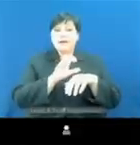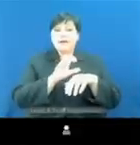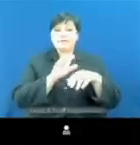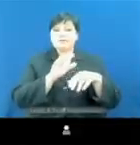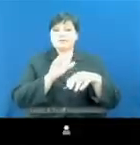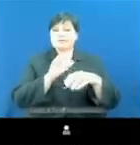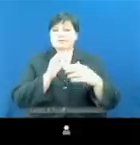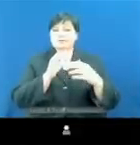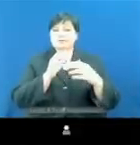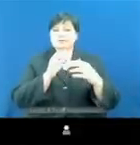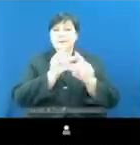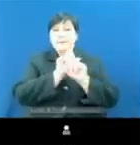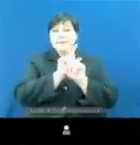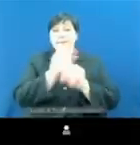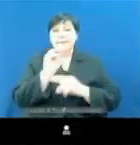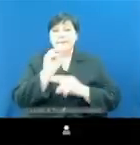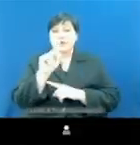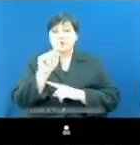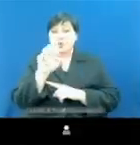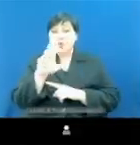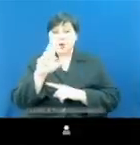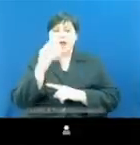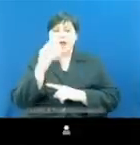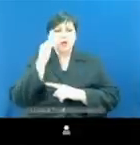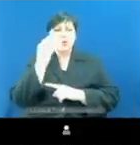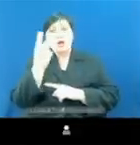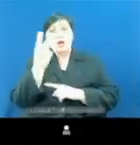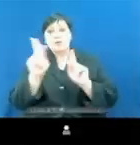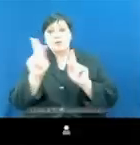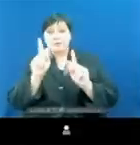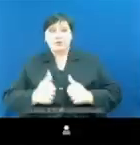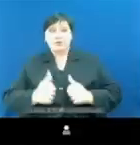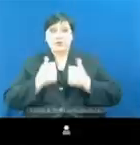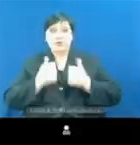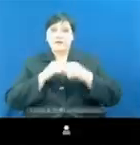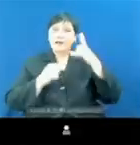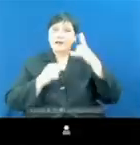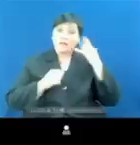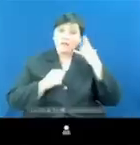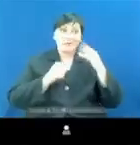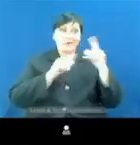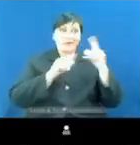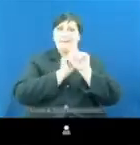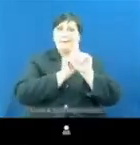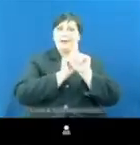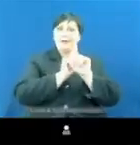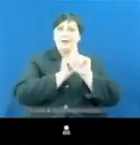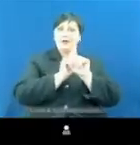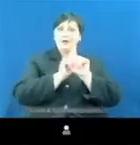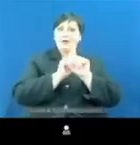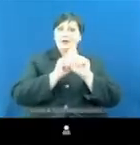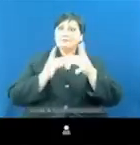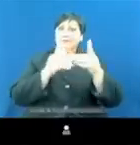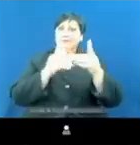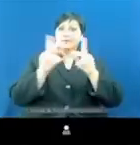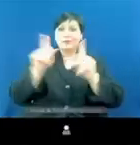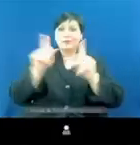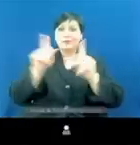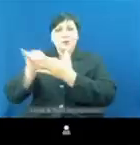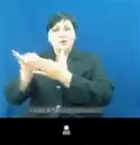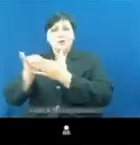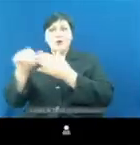know a couple of people who live in California and do mentoring for people in New York City, because you can do it